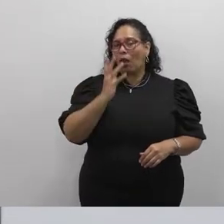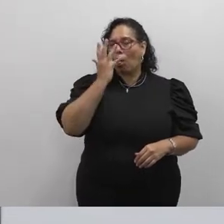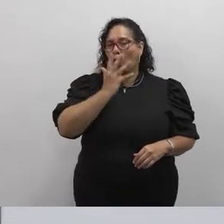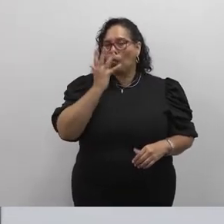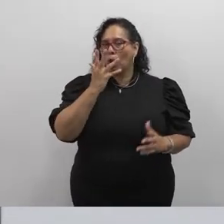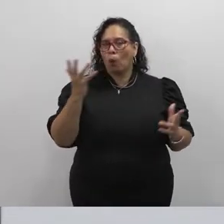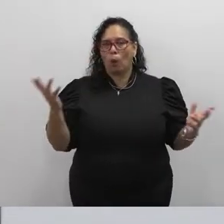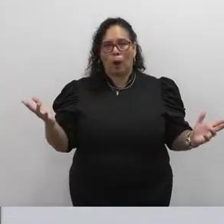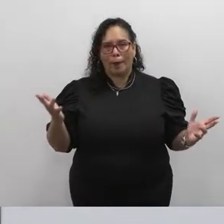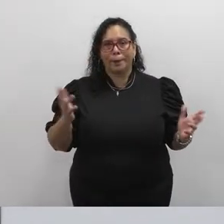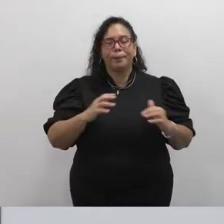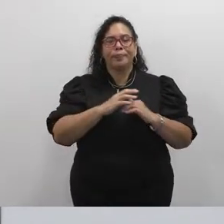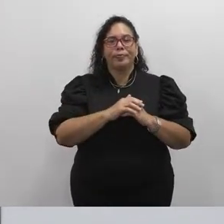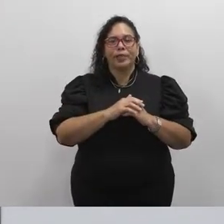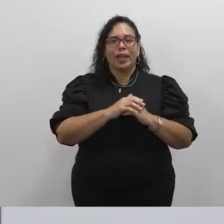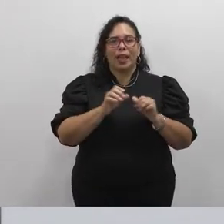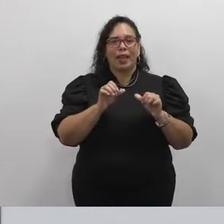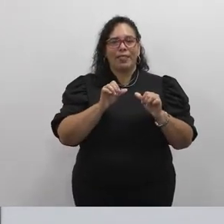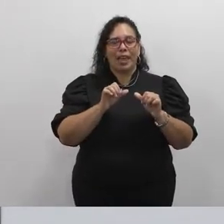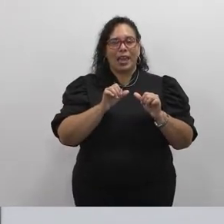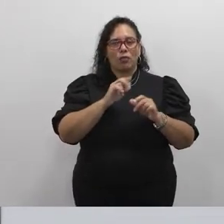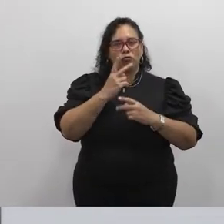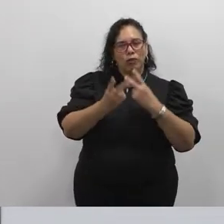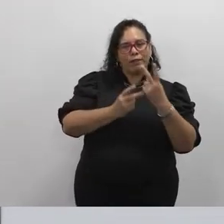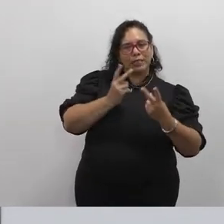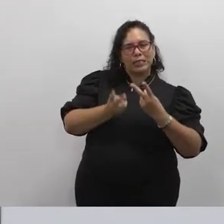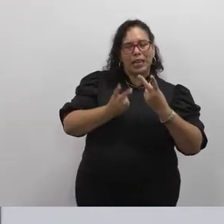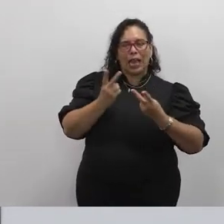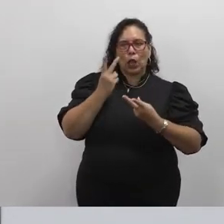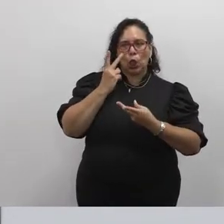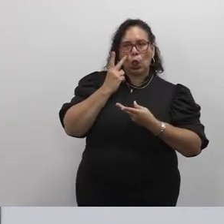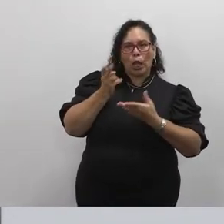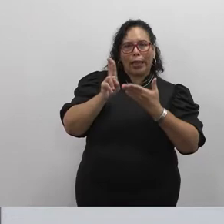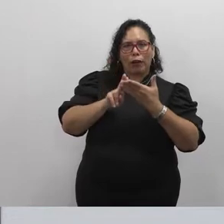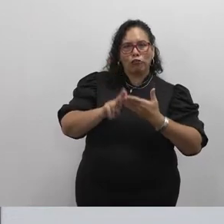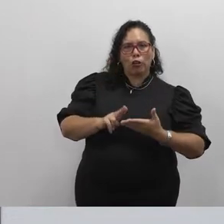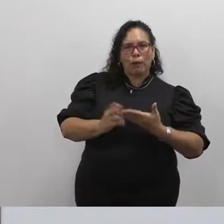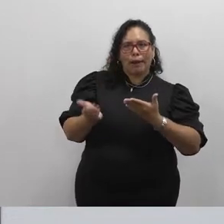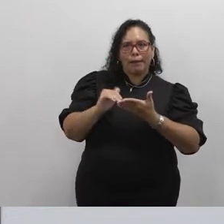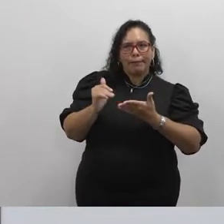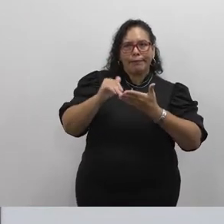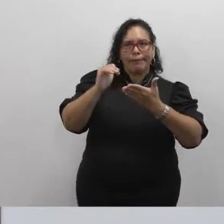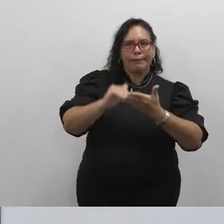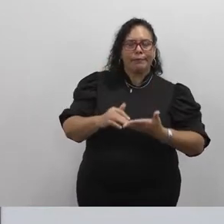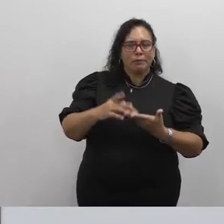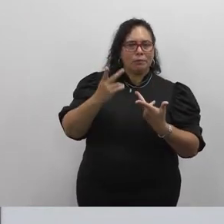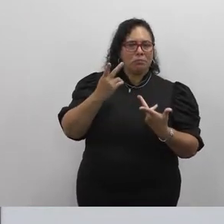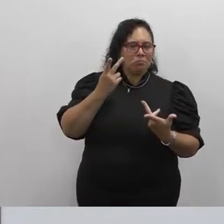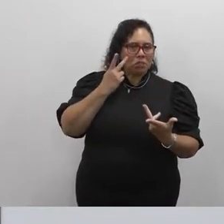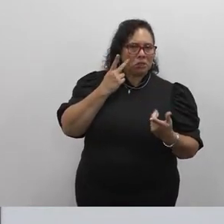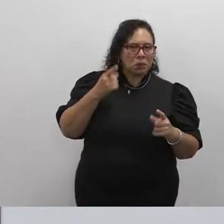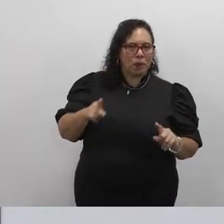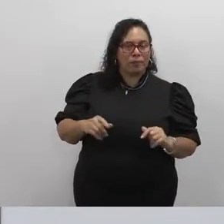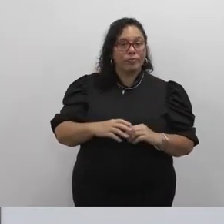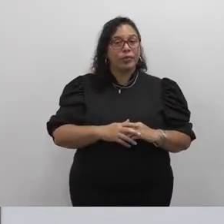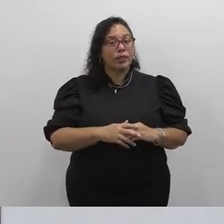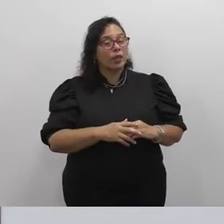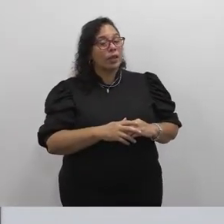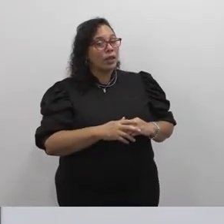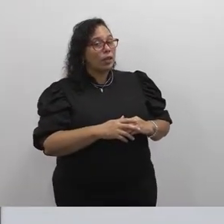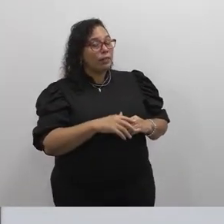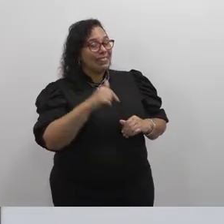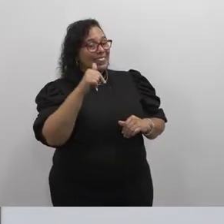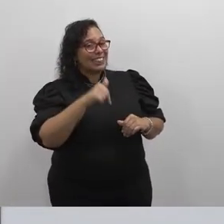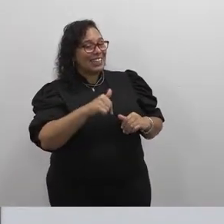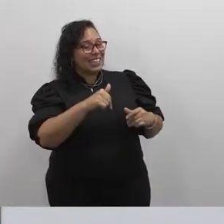the line. And then that constant revisiting and looking at enrollment, right, just to see where things stack up. This is also an area